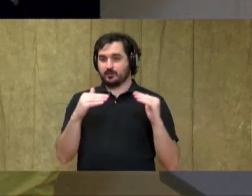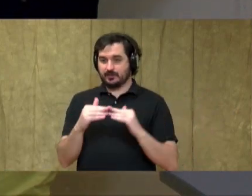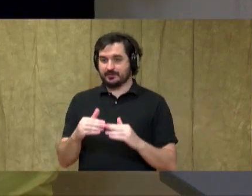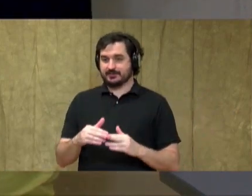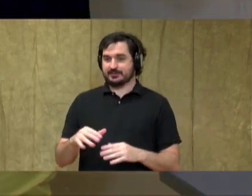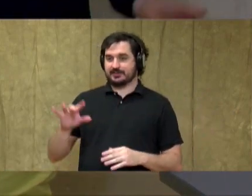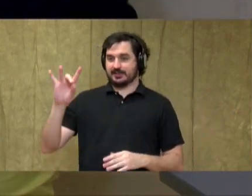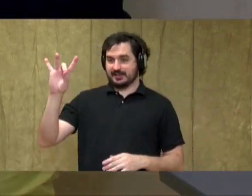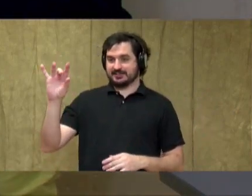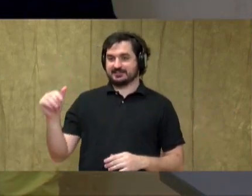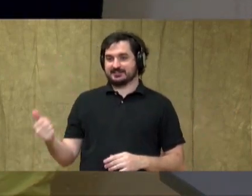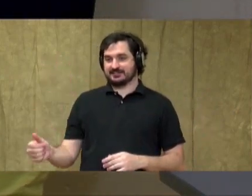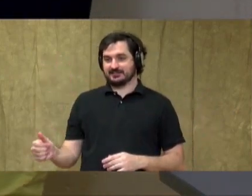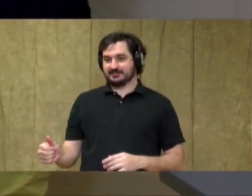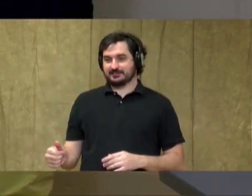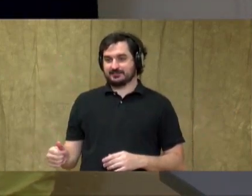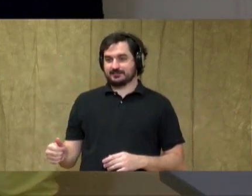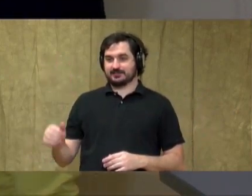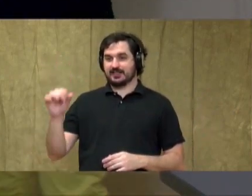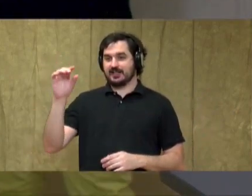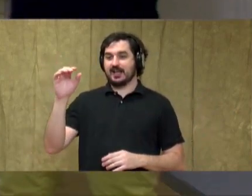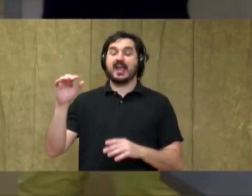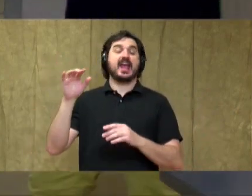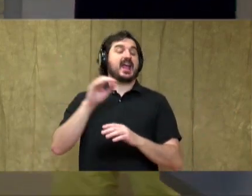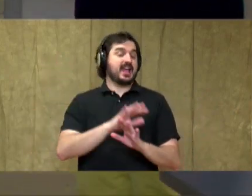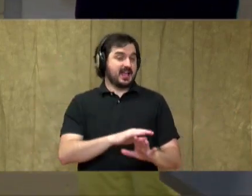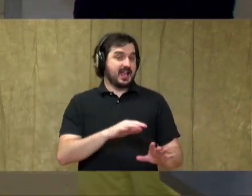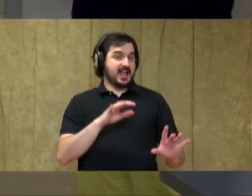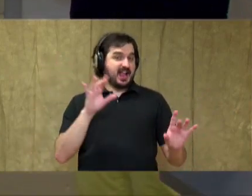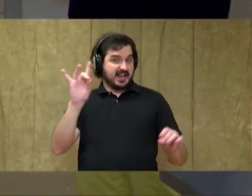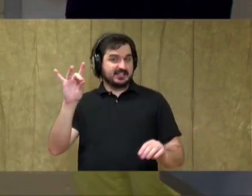to 80 hundredths.